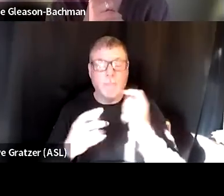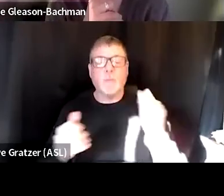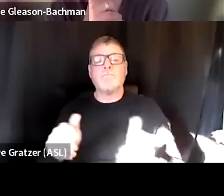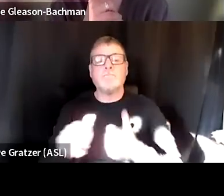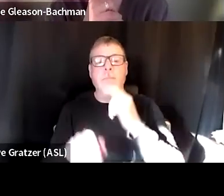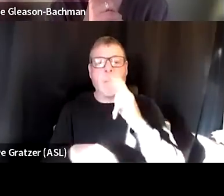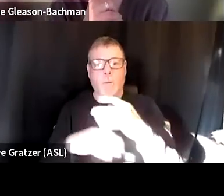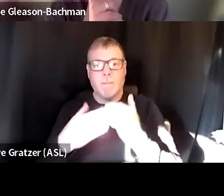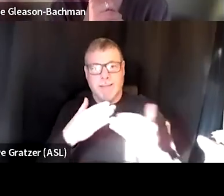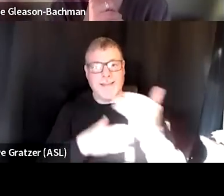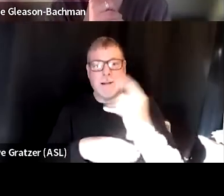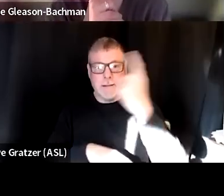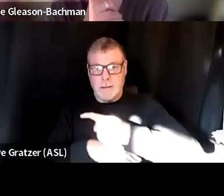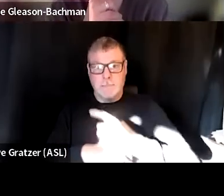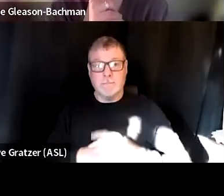next day.